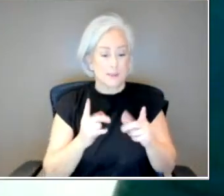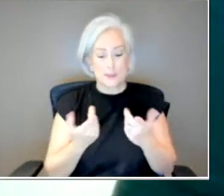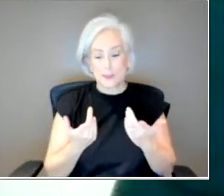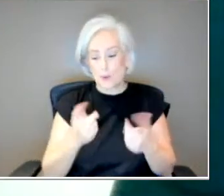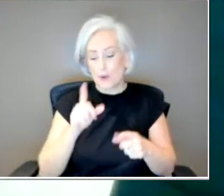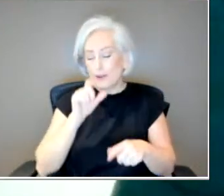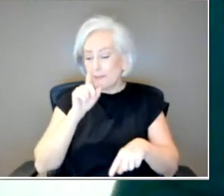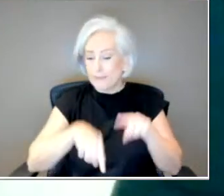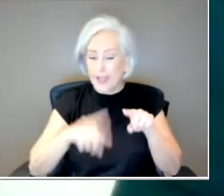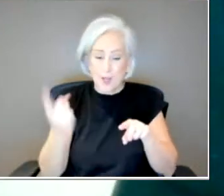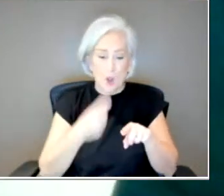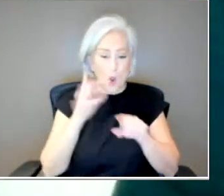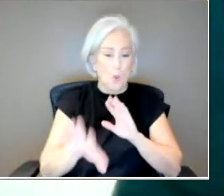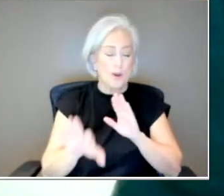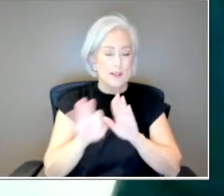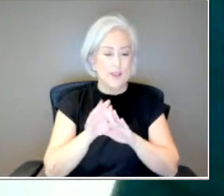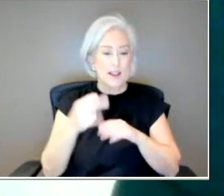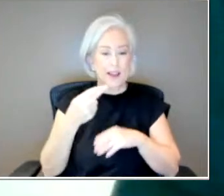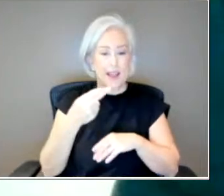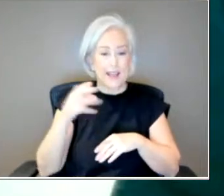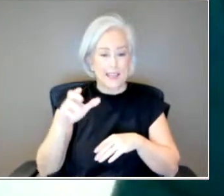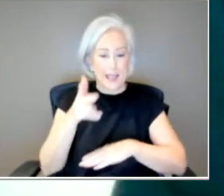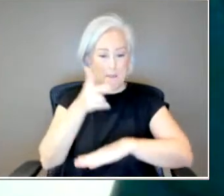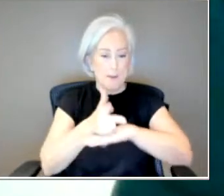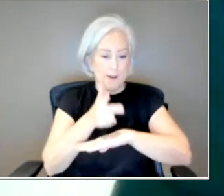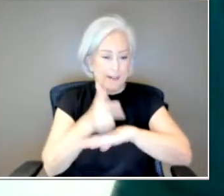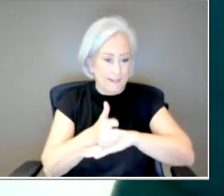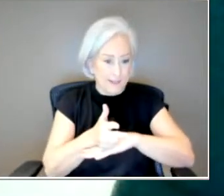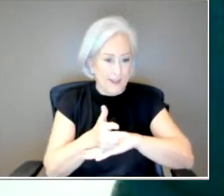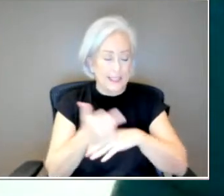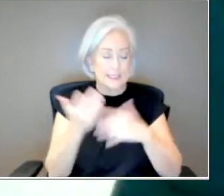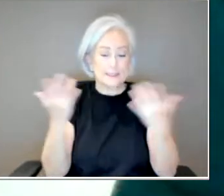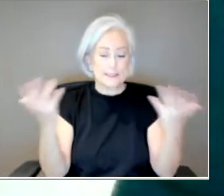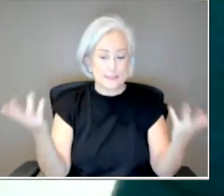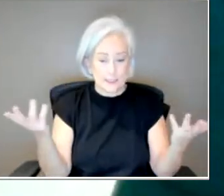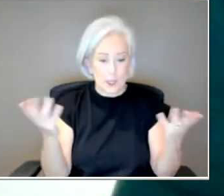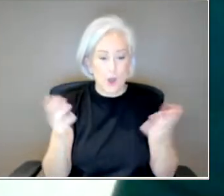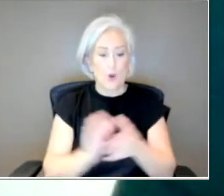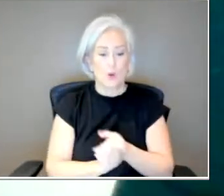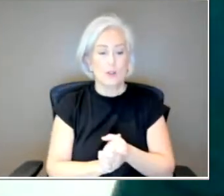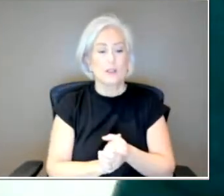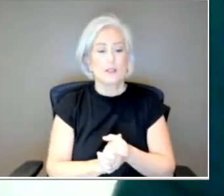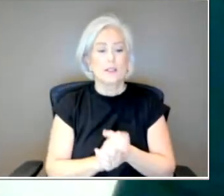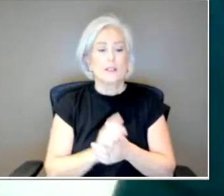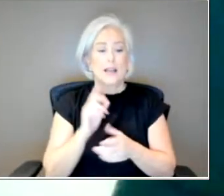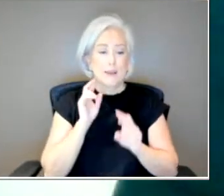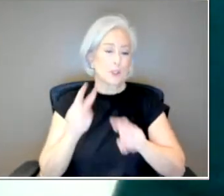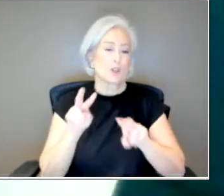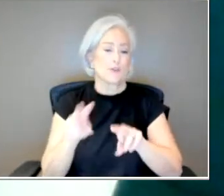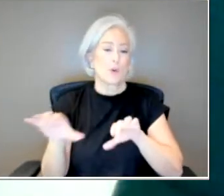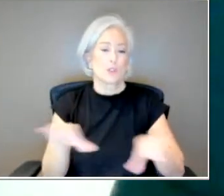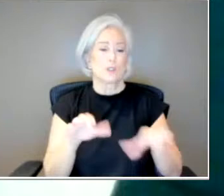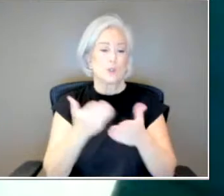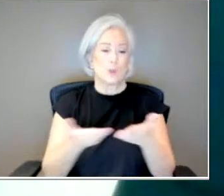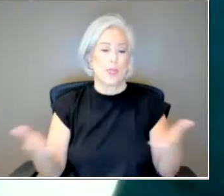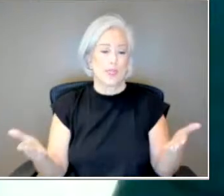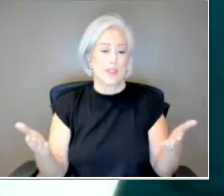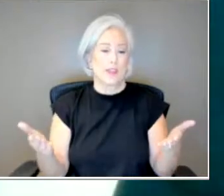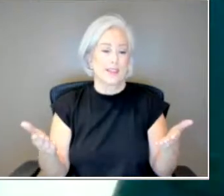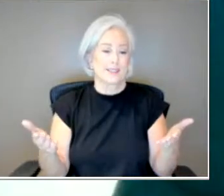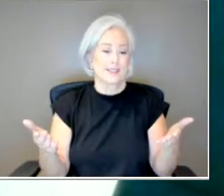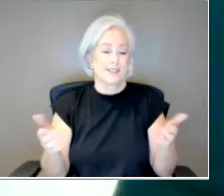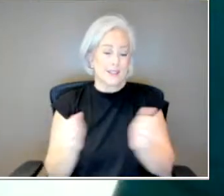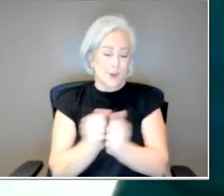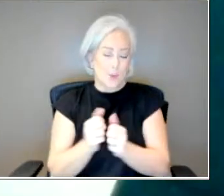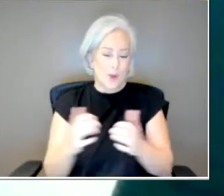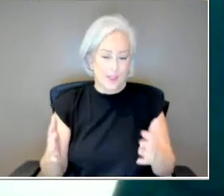lookout, you know, and yeah, I'm looking forward to just being able to do stuff and not be the keeper